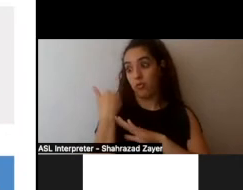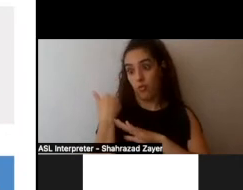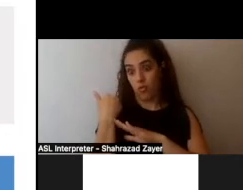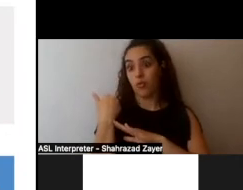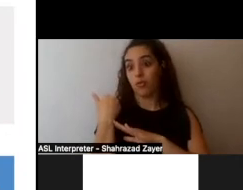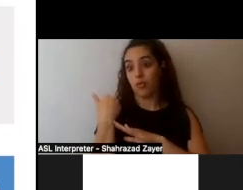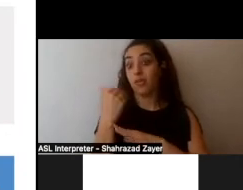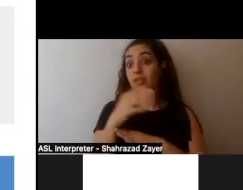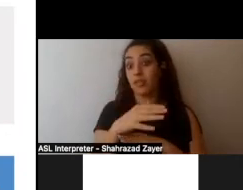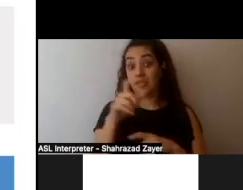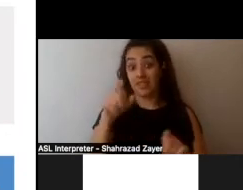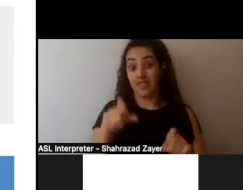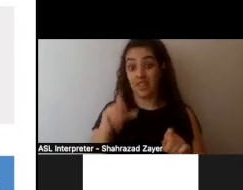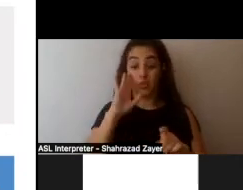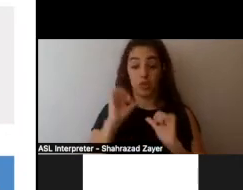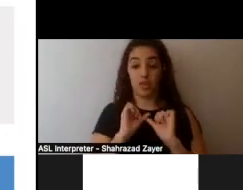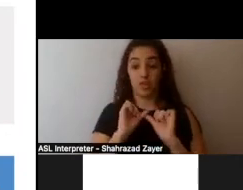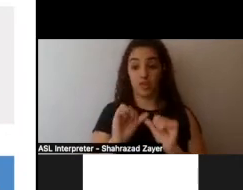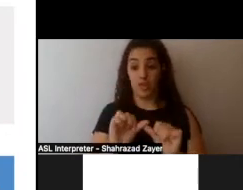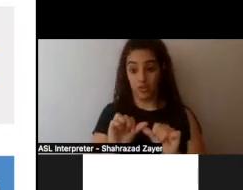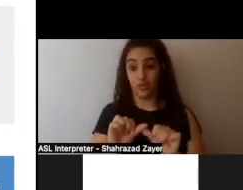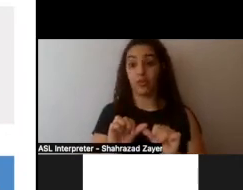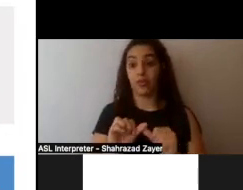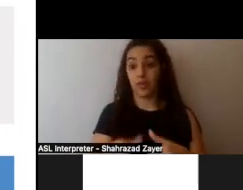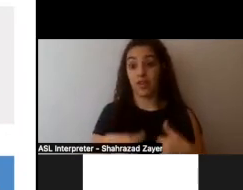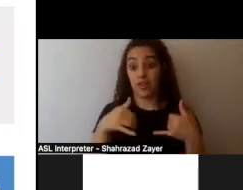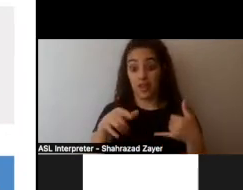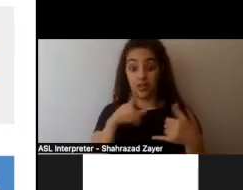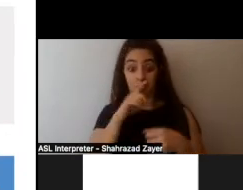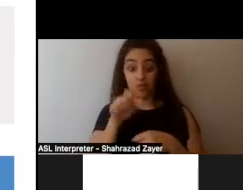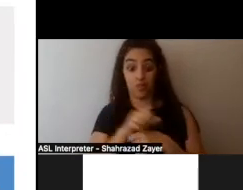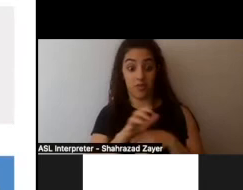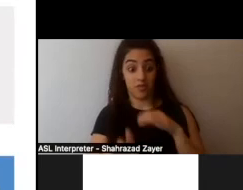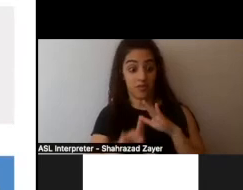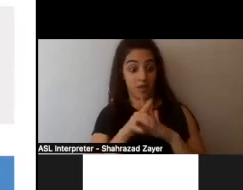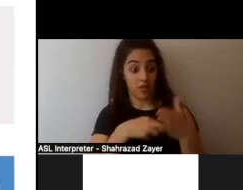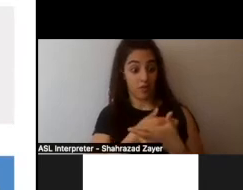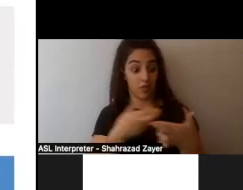needs are going to continue now that they have found these resources.